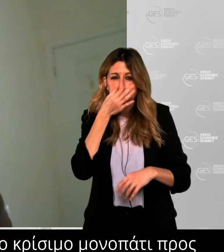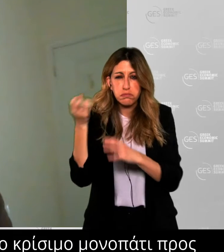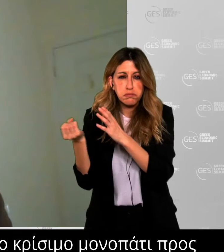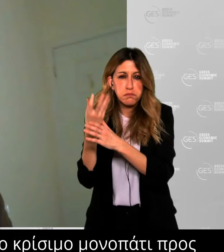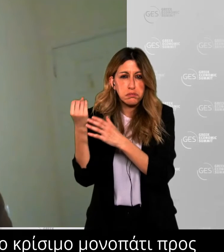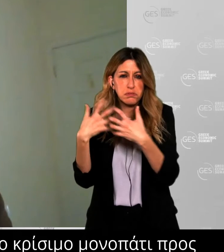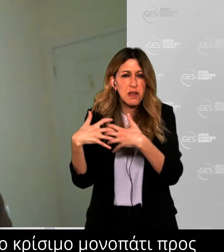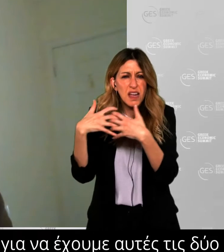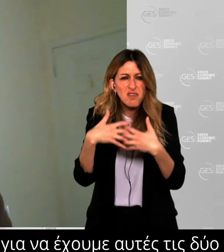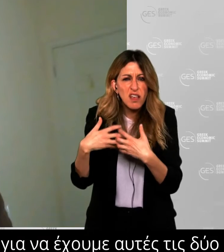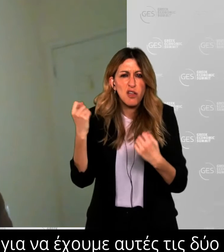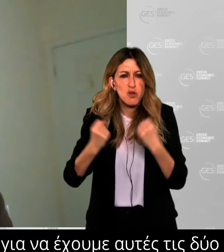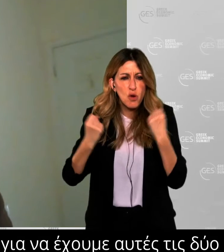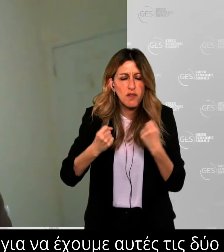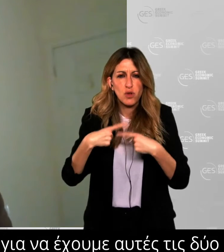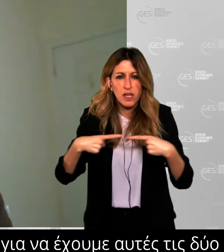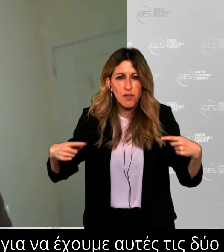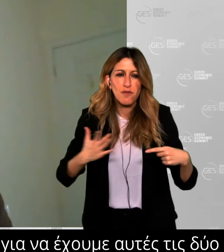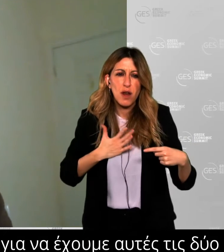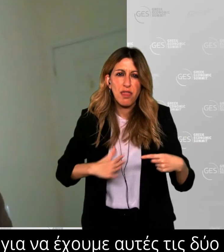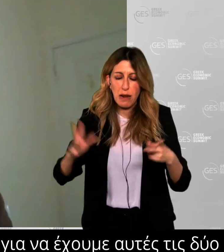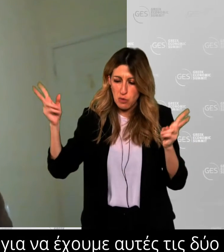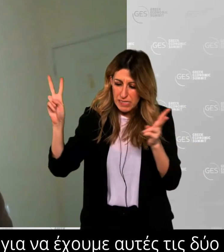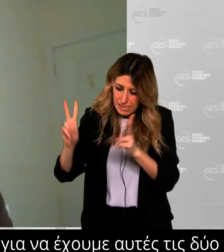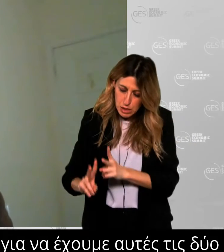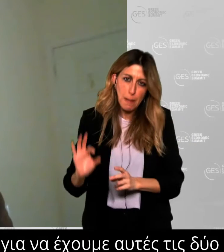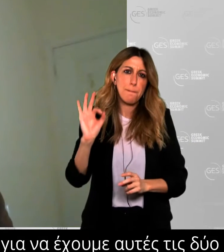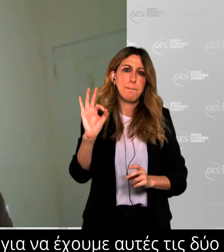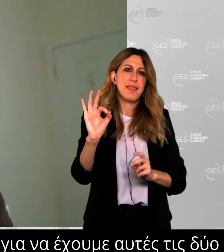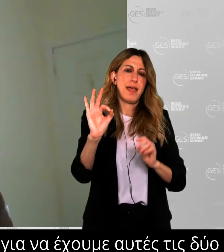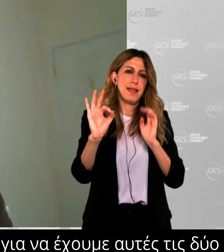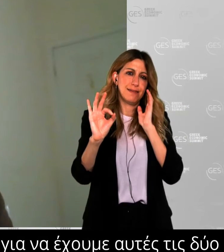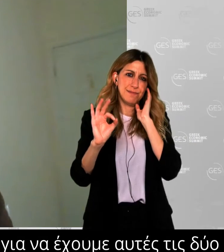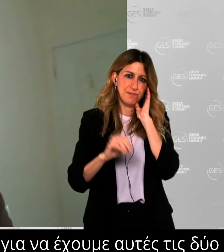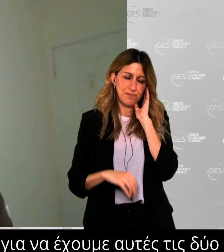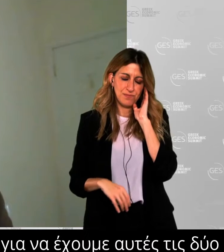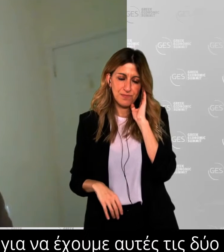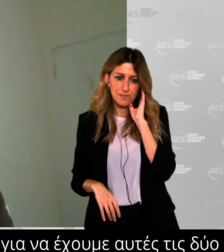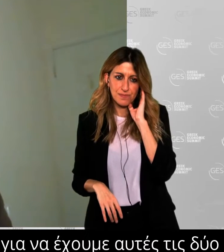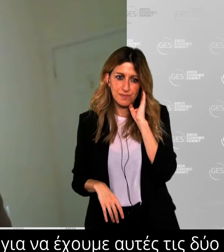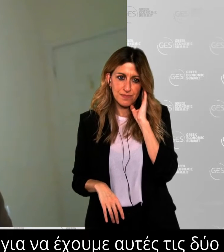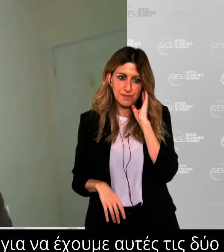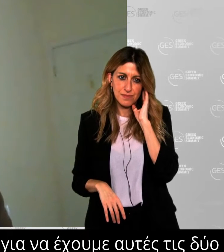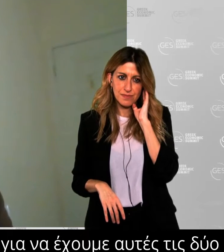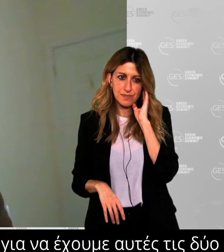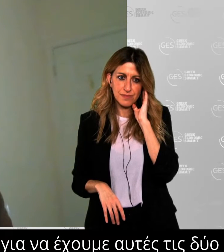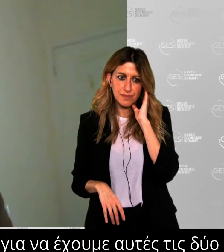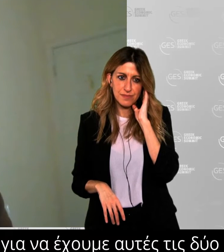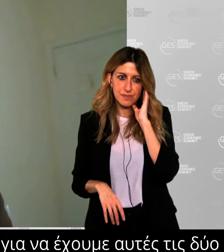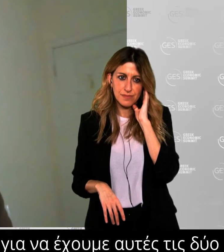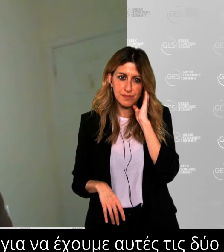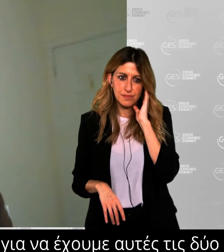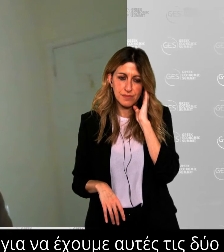coming years. Overseen by Net Zero Steering Committee, which is run by a member of our group management team, our executive